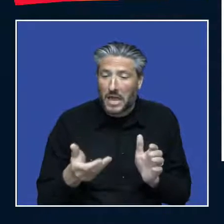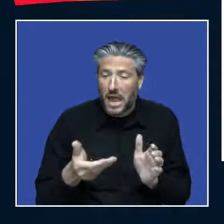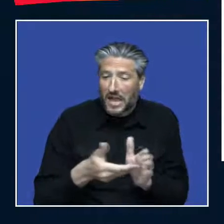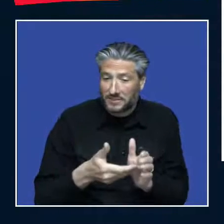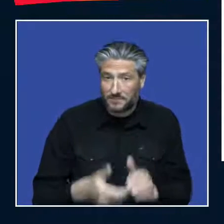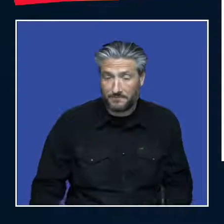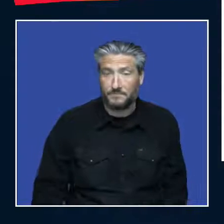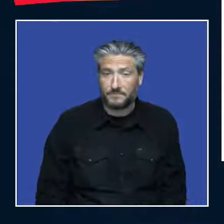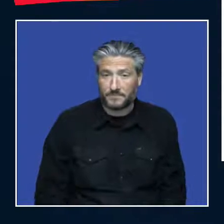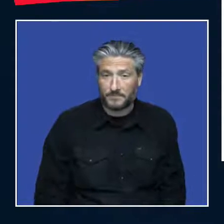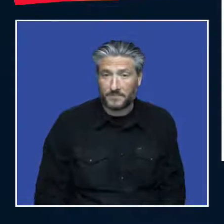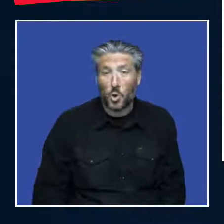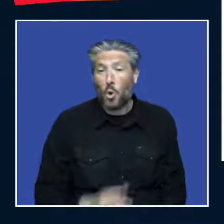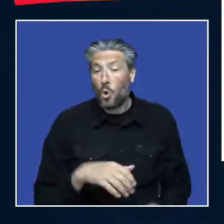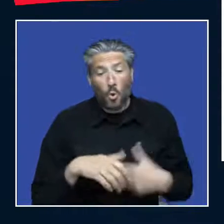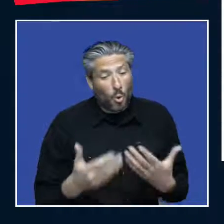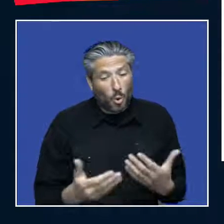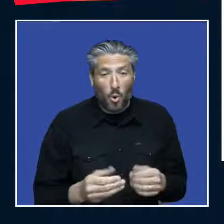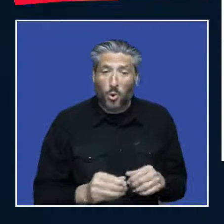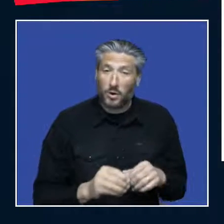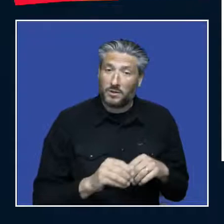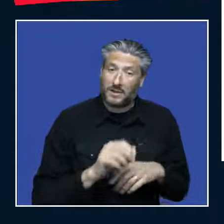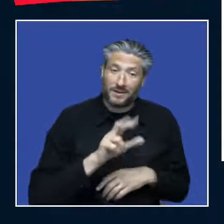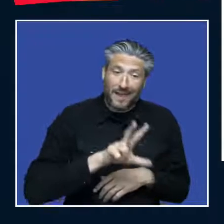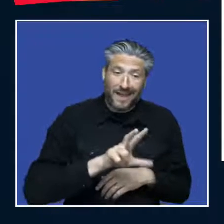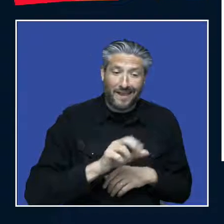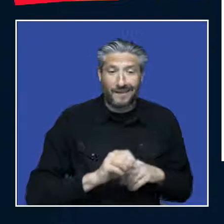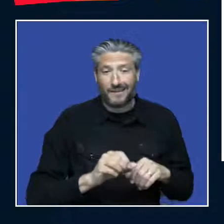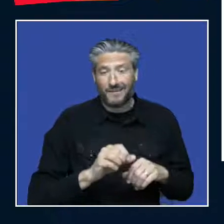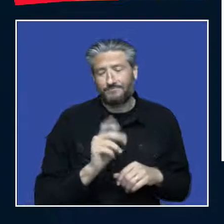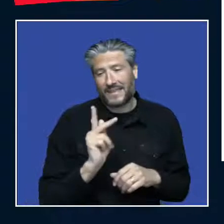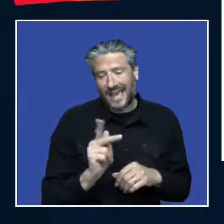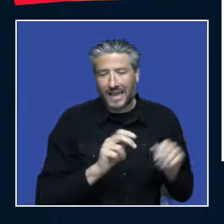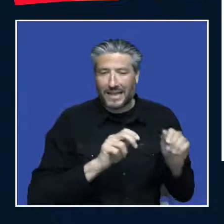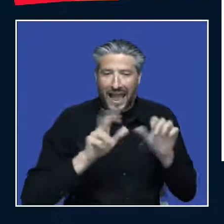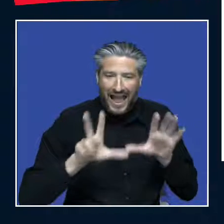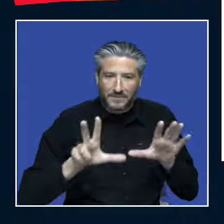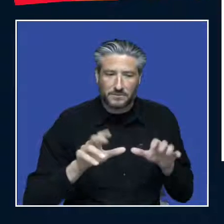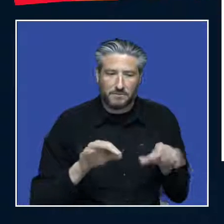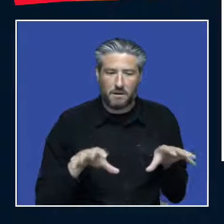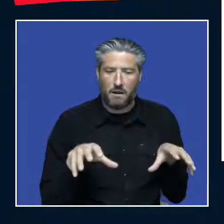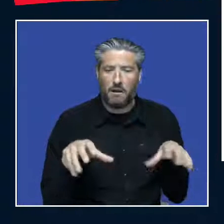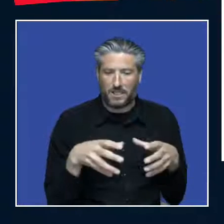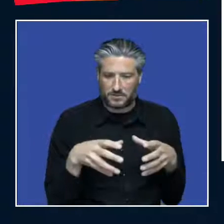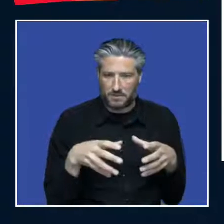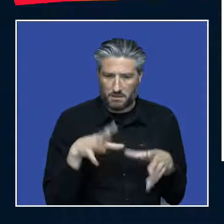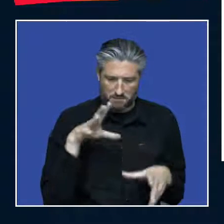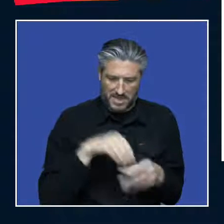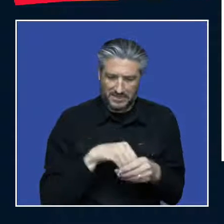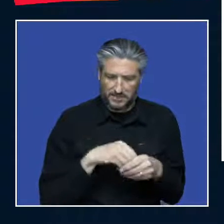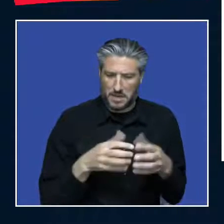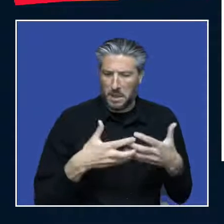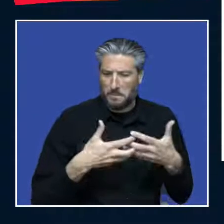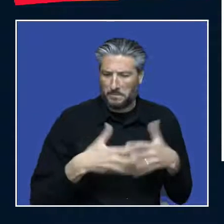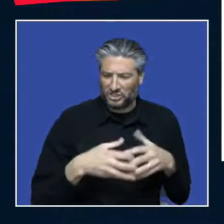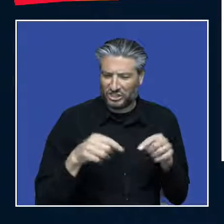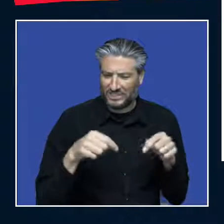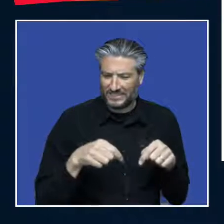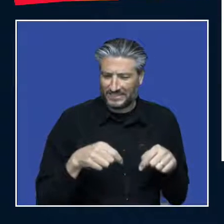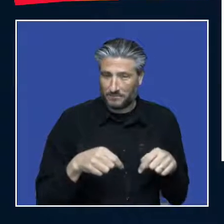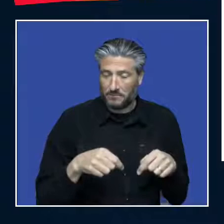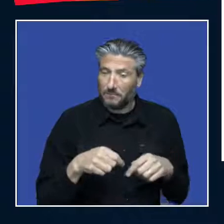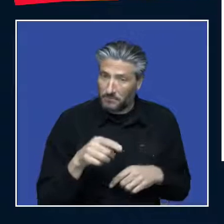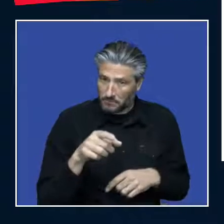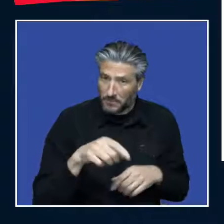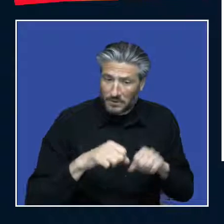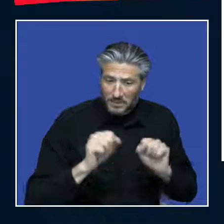Kubernetes cluster on your machine. So there's actually no need to go with Minikube here. So if you want to try out Kubernetes,